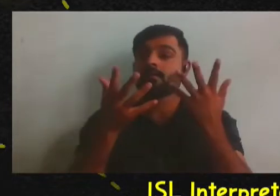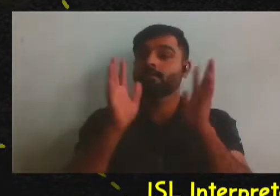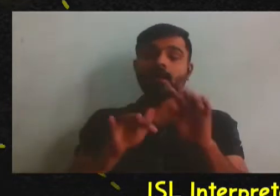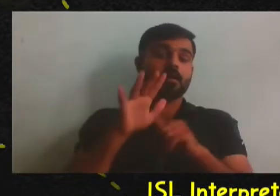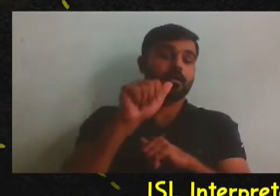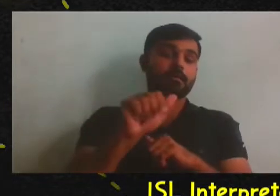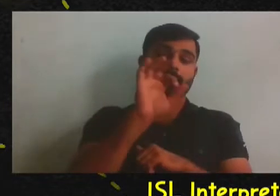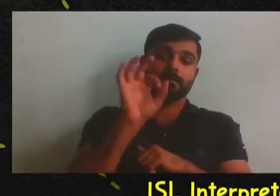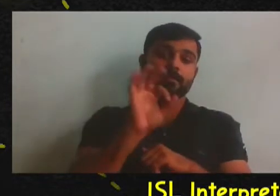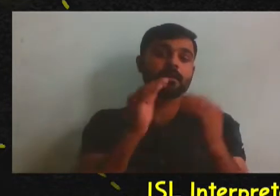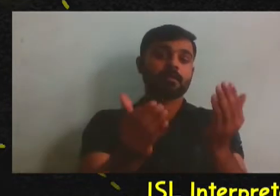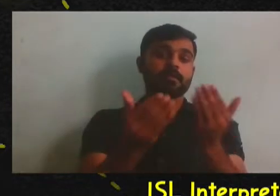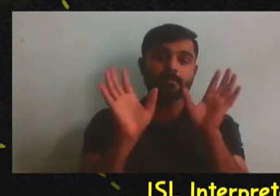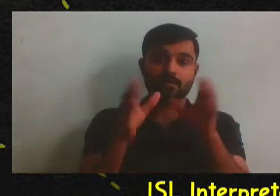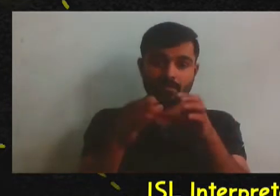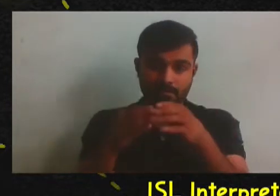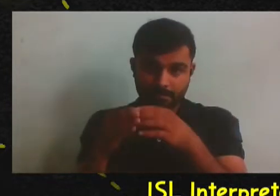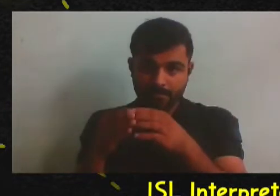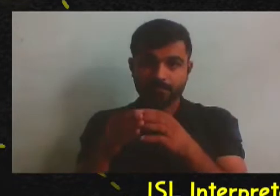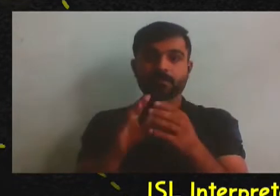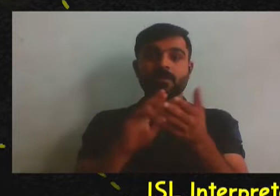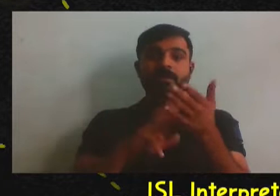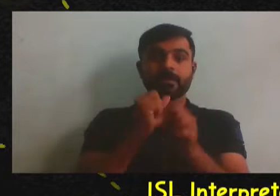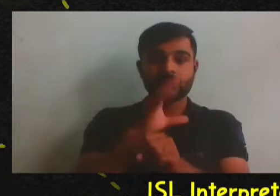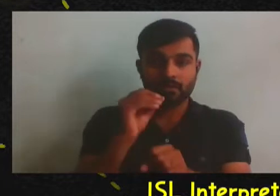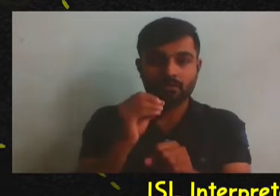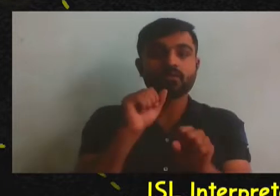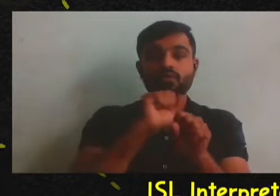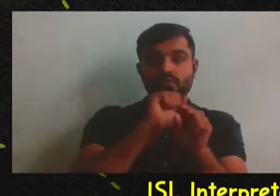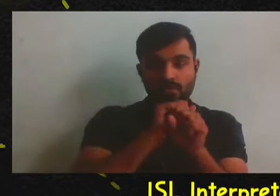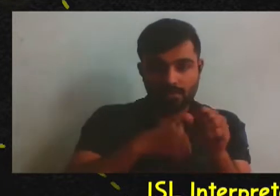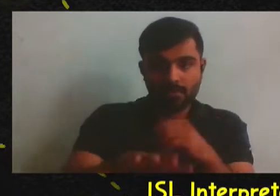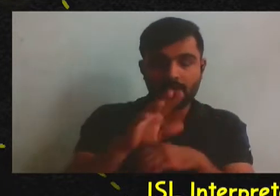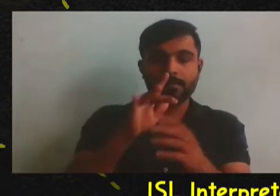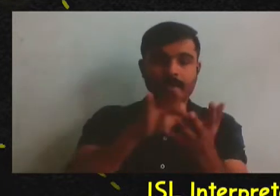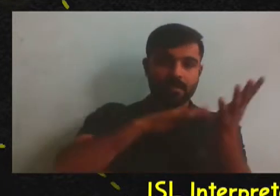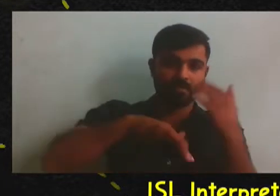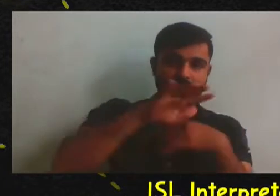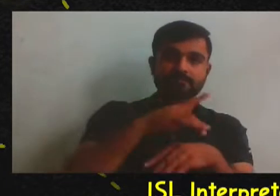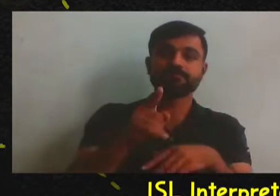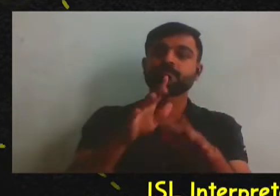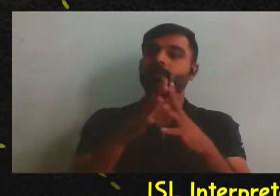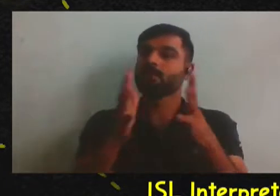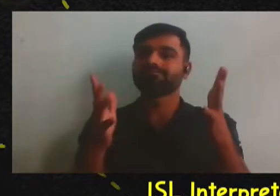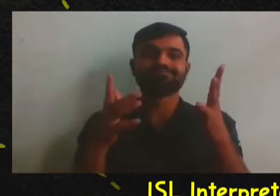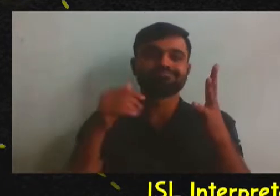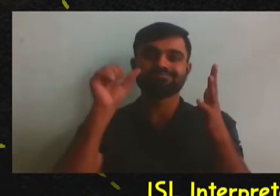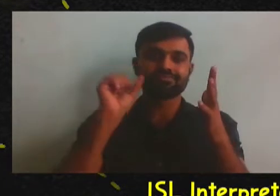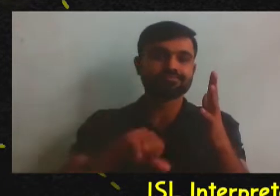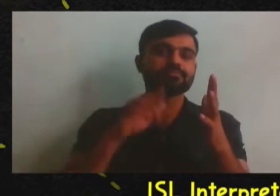to support groups or NGOs working in the area. They're so desperate for